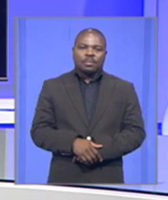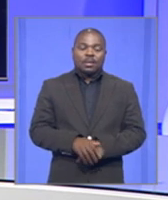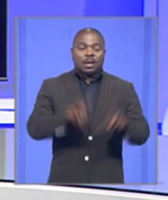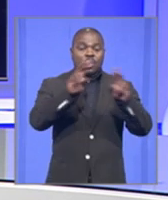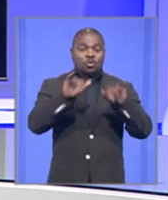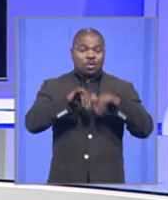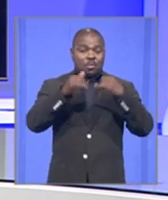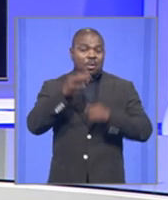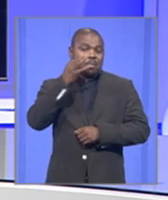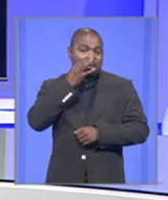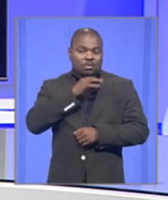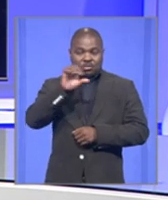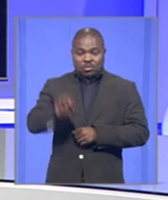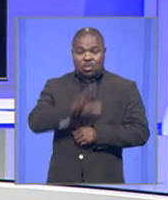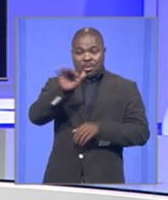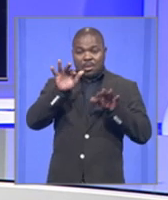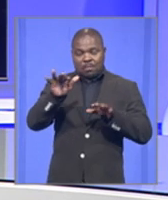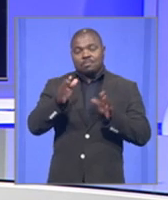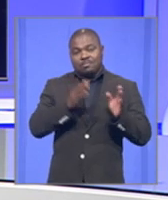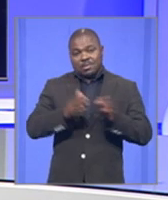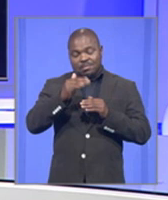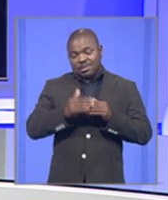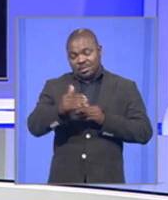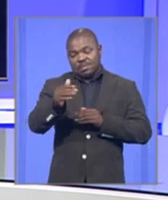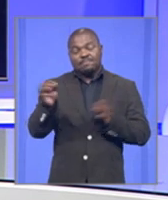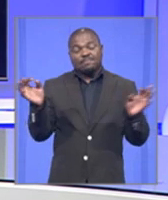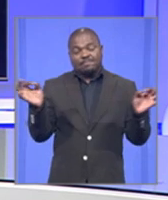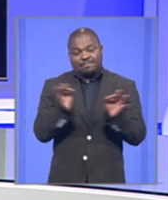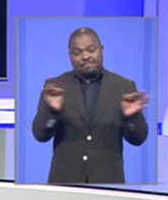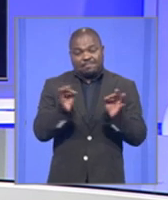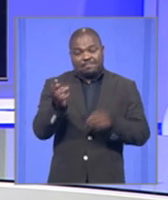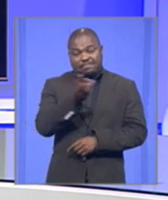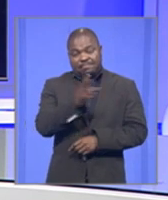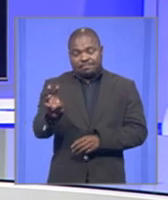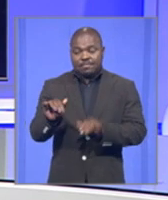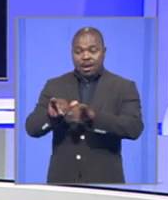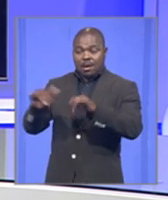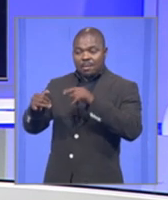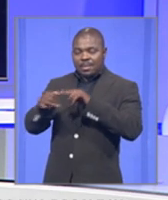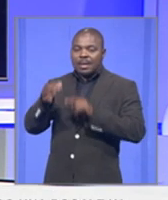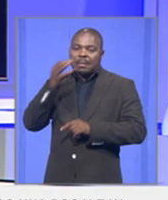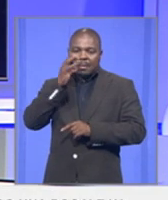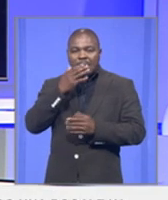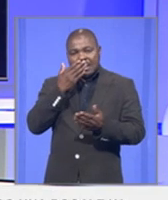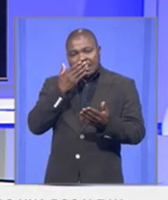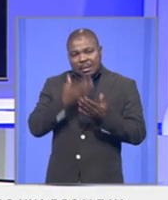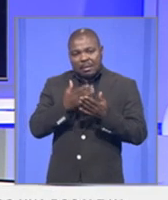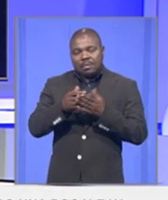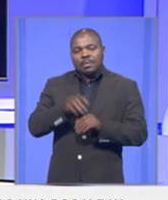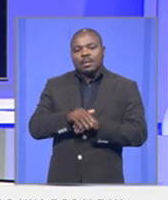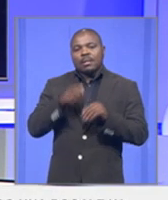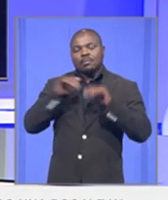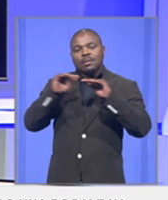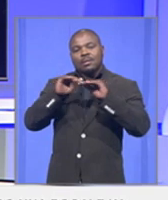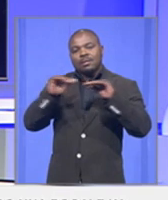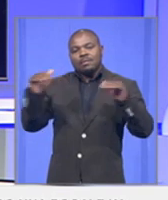Eskom ya re Maaforika Borwa a ipaakanyetse go utlwalelwa ke mariga. Setlamo seno sa motlakase sa re se ka diragatsa legato la borobedi